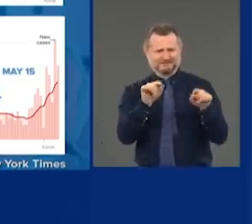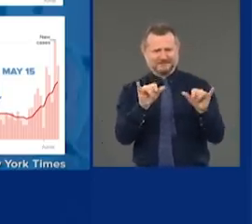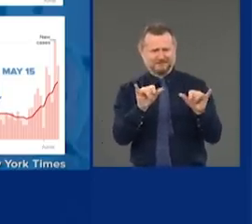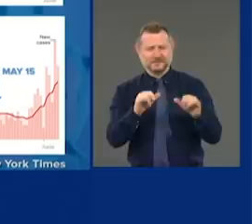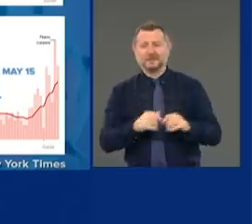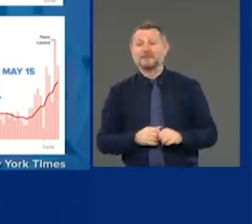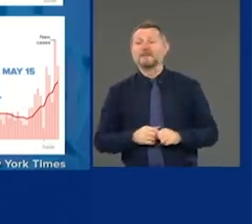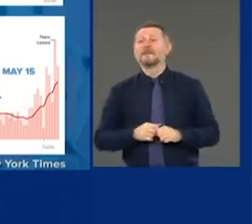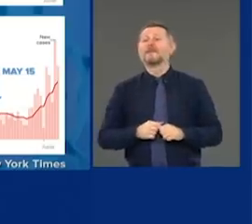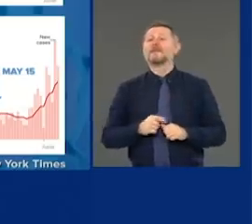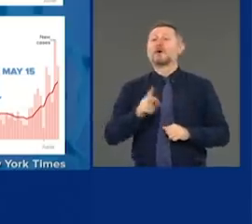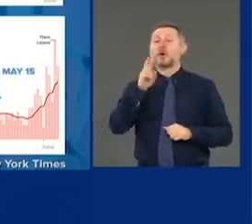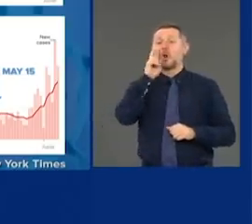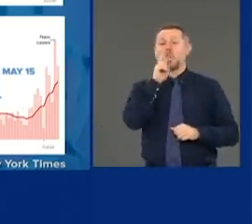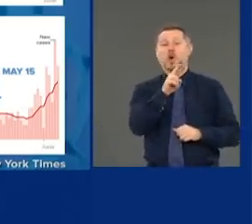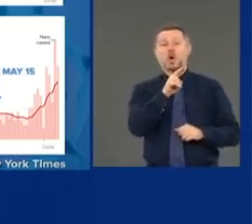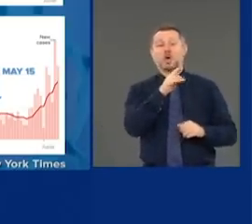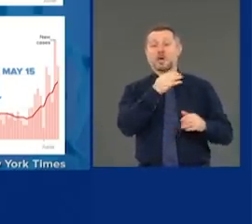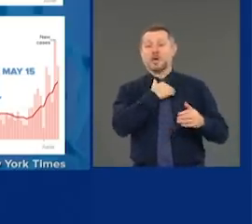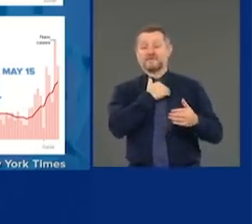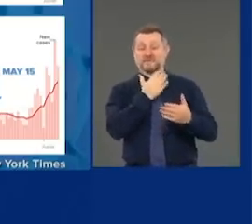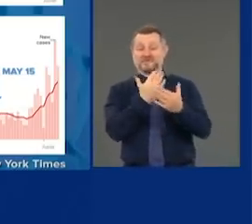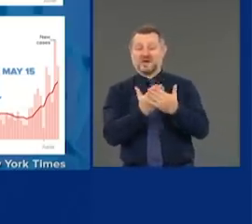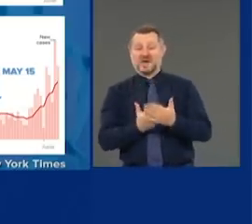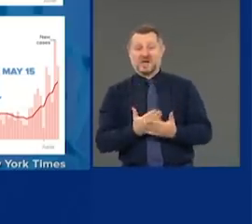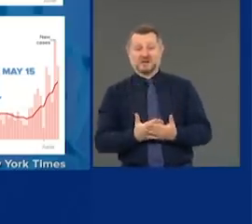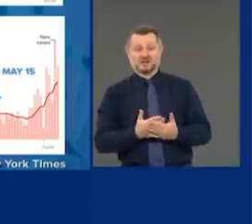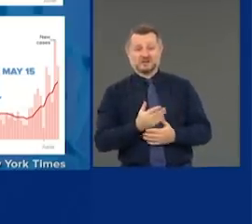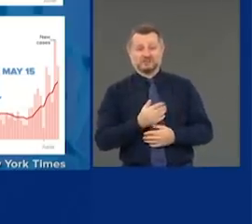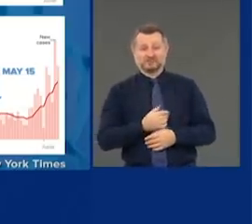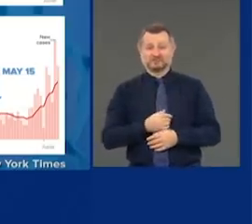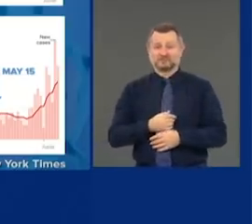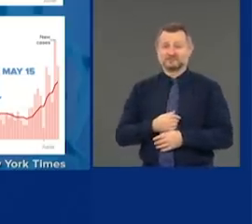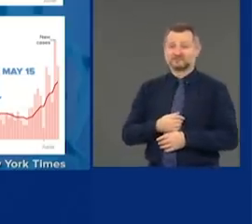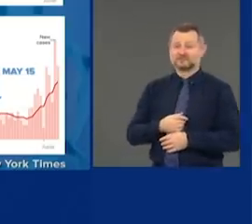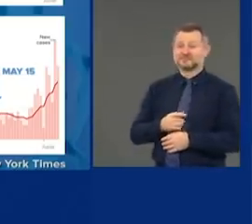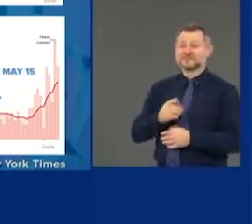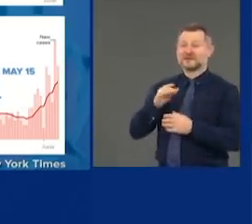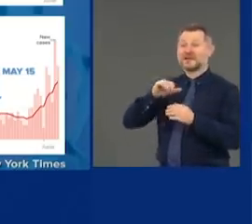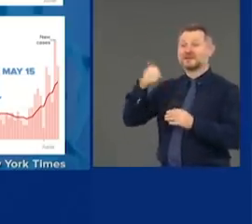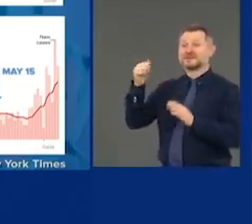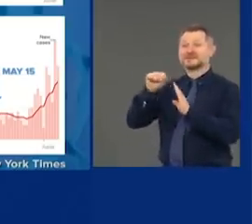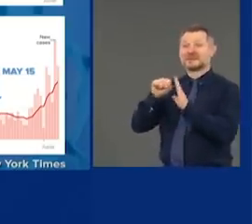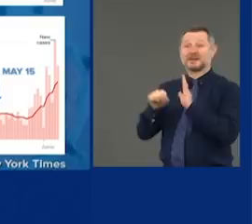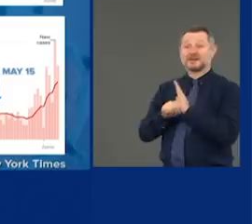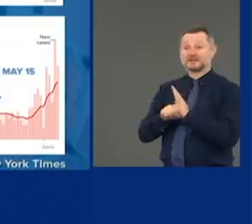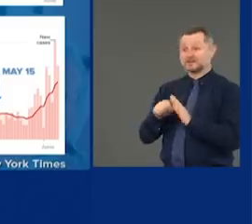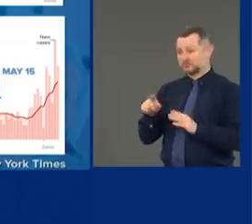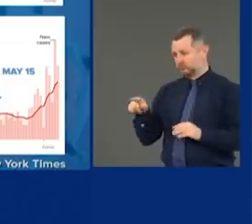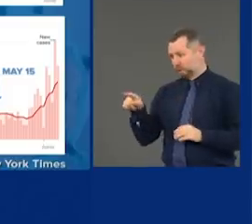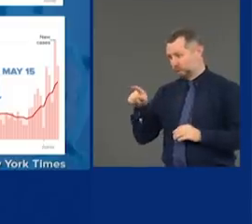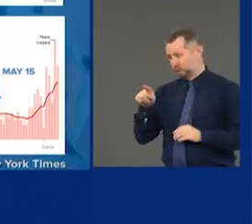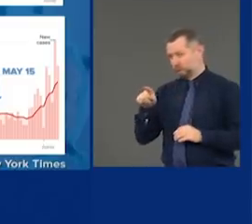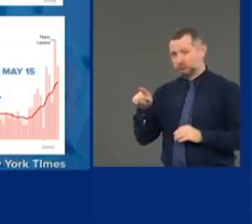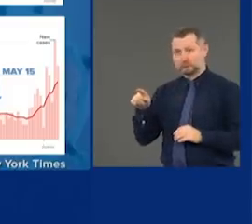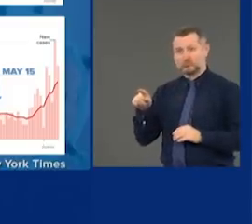Look at facts around us. Other states, the spike is going